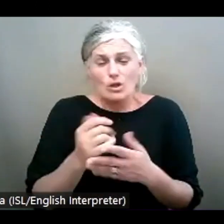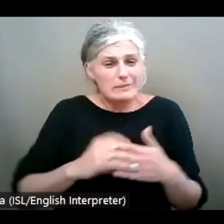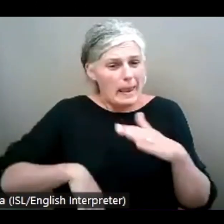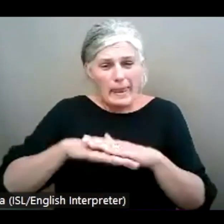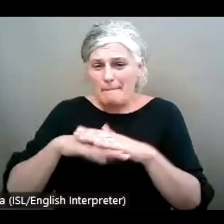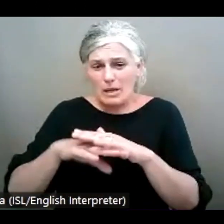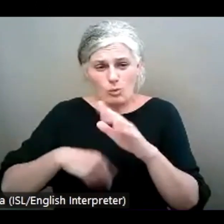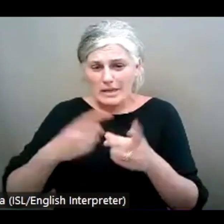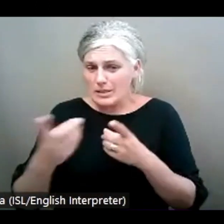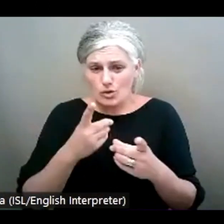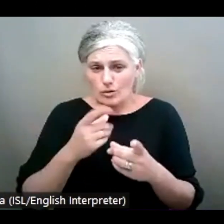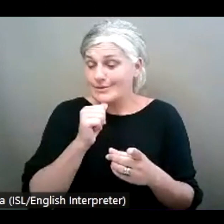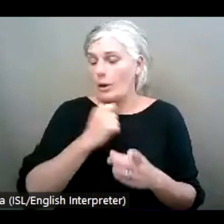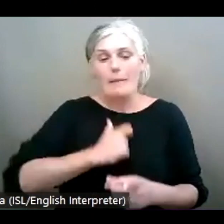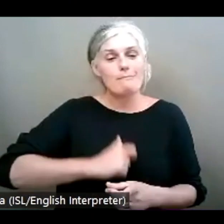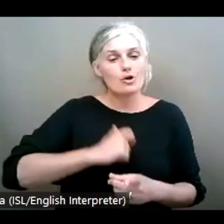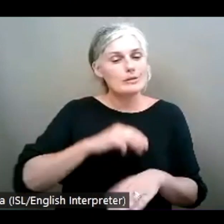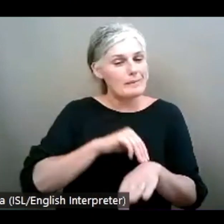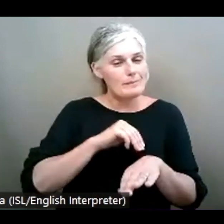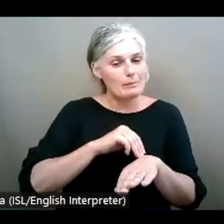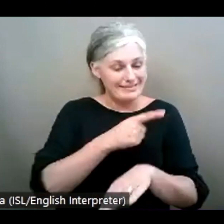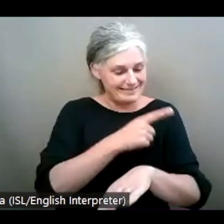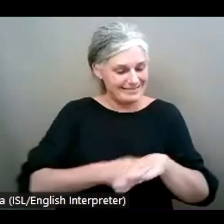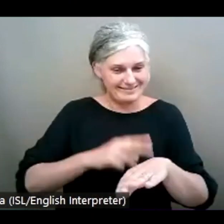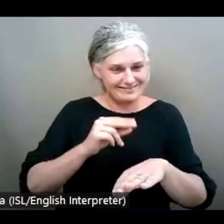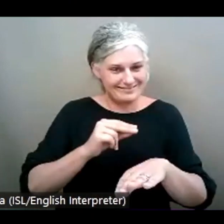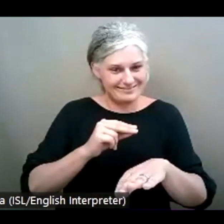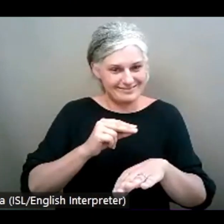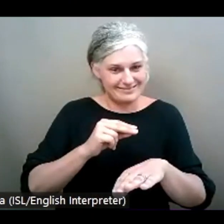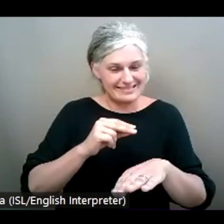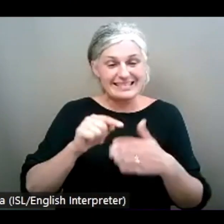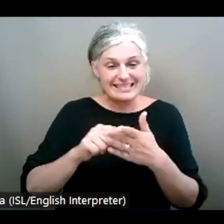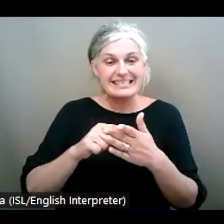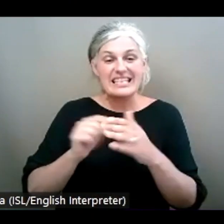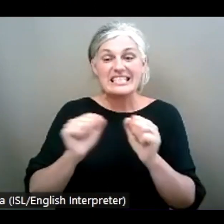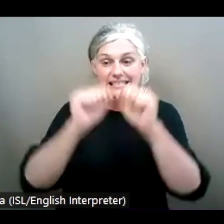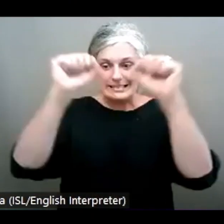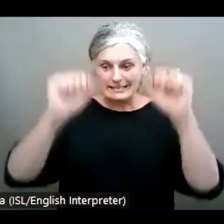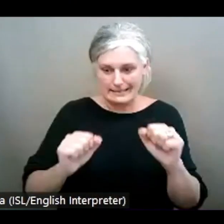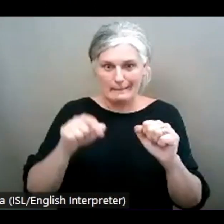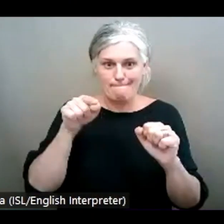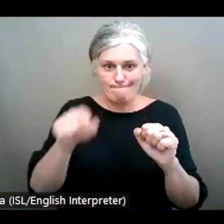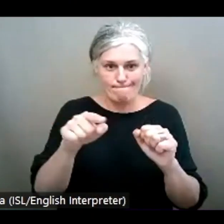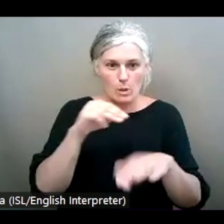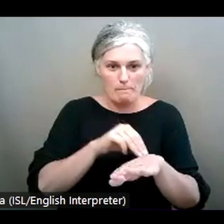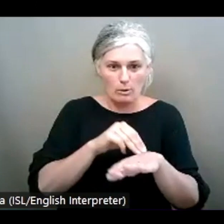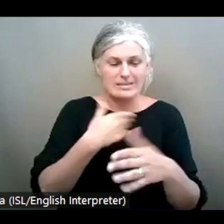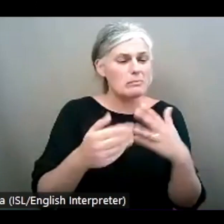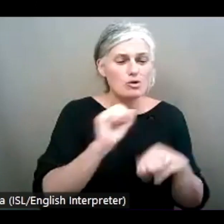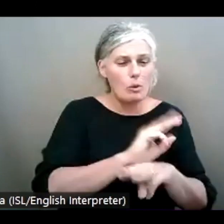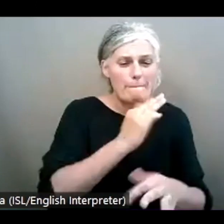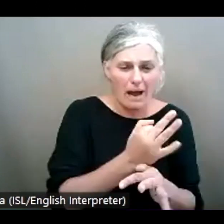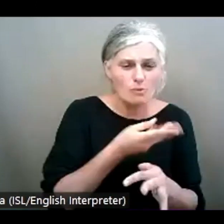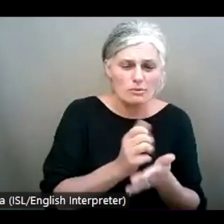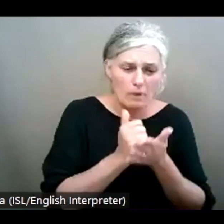it's not a personal issue, disability, it's a systemic issue. So no matter how hard your parents try, they're not going to fix